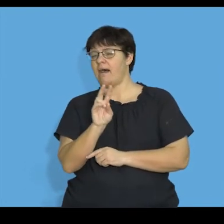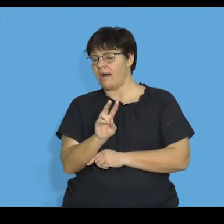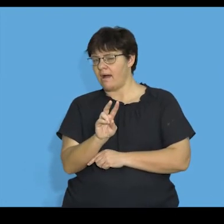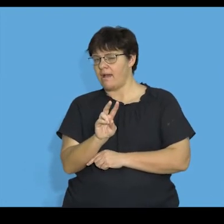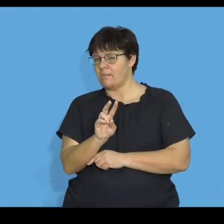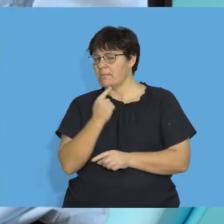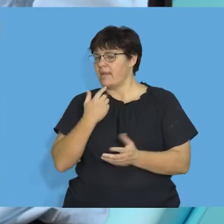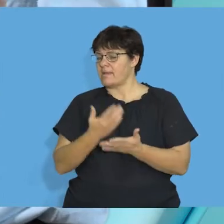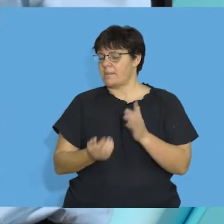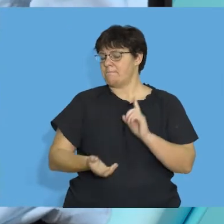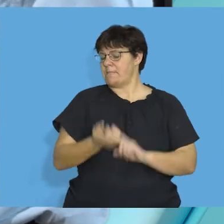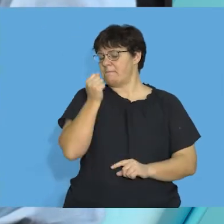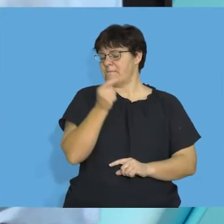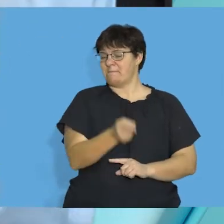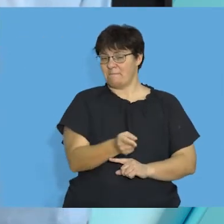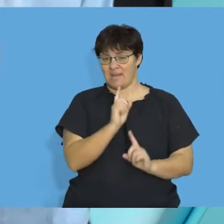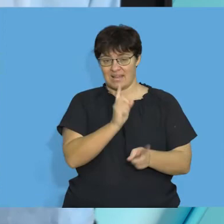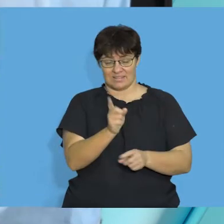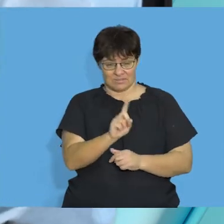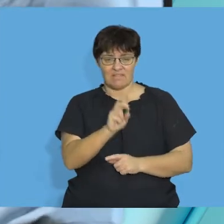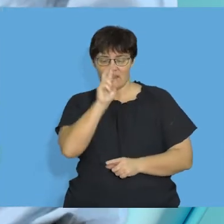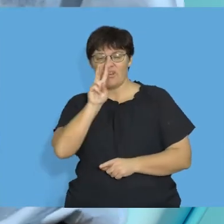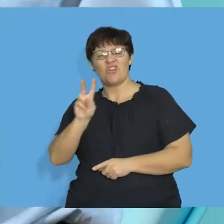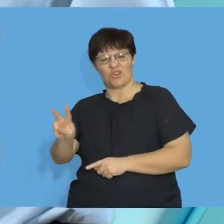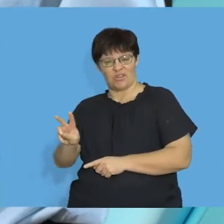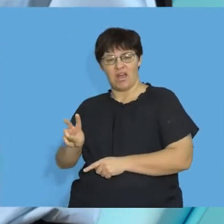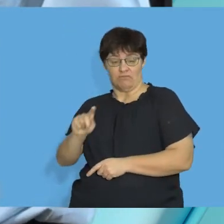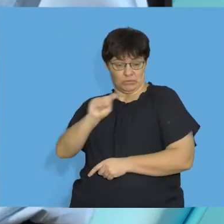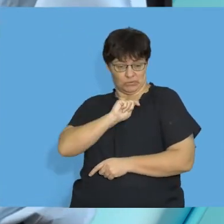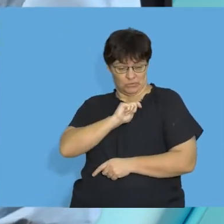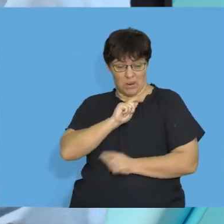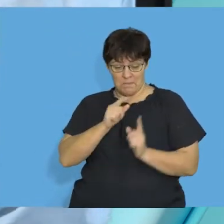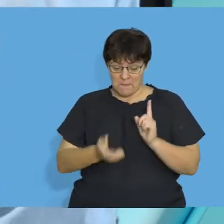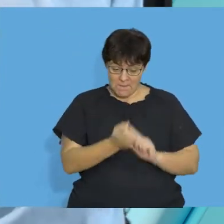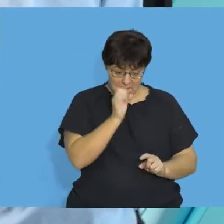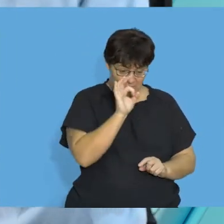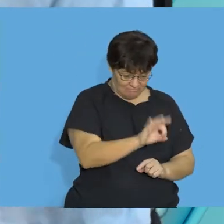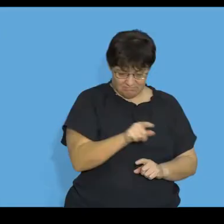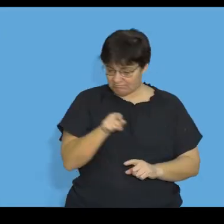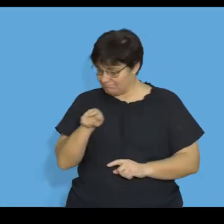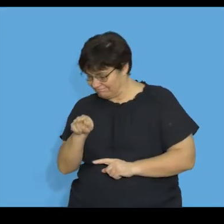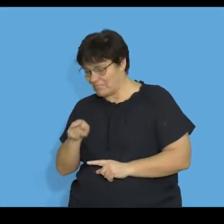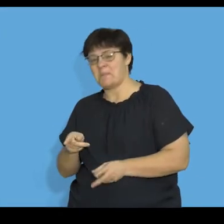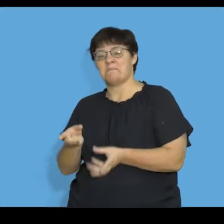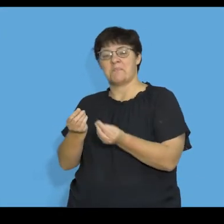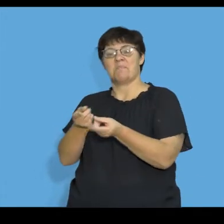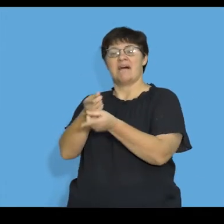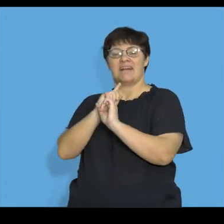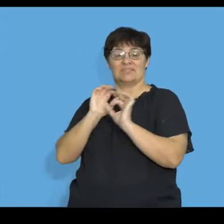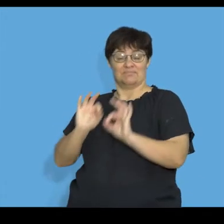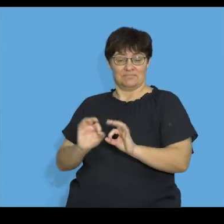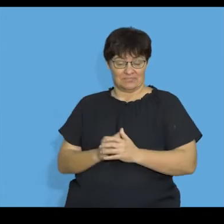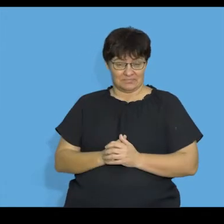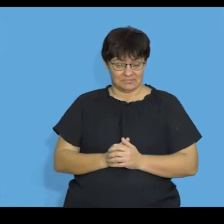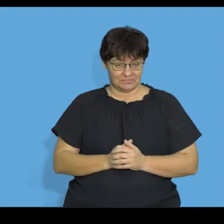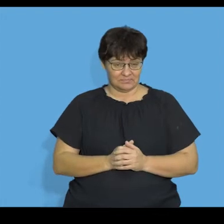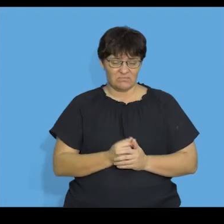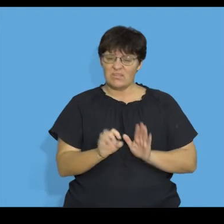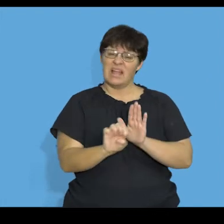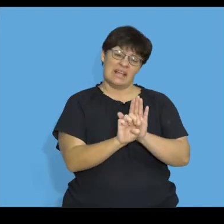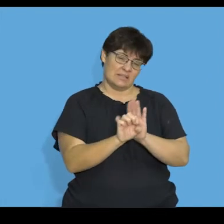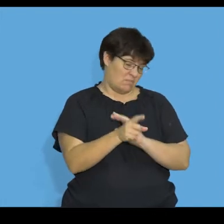a prediction. Then we'll go and look at the simulation and see if our simulation is correct. So in this example, let's